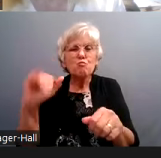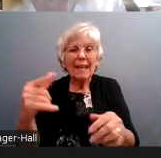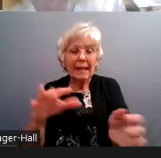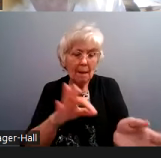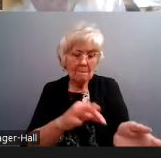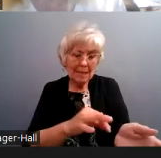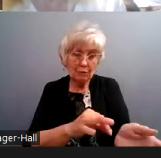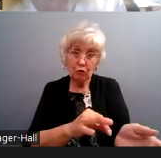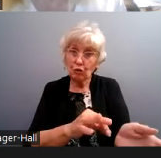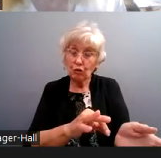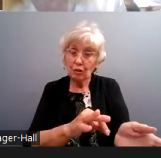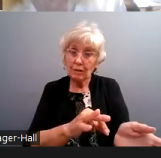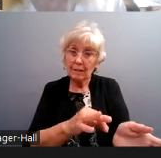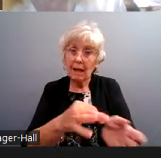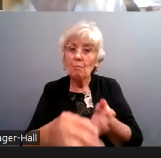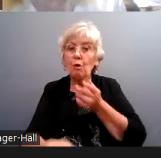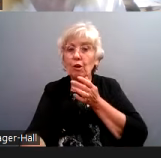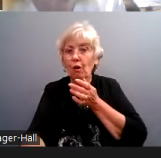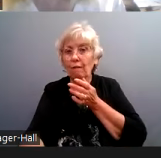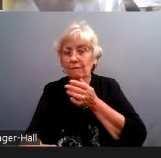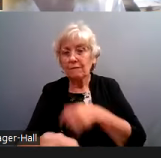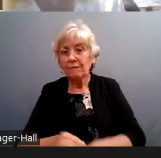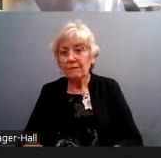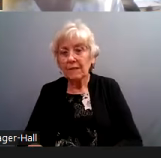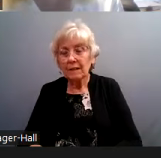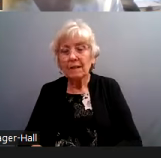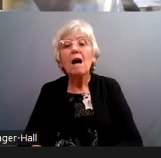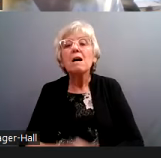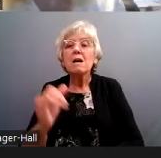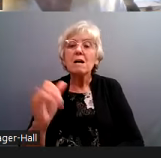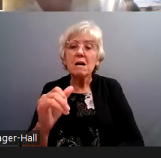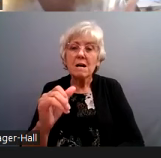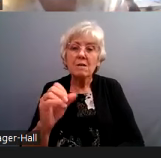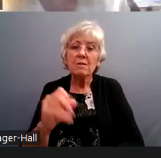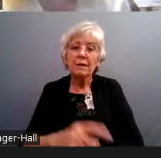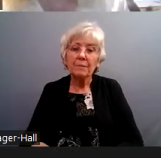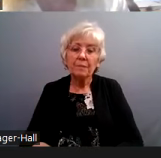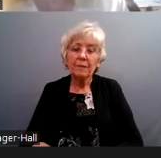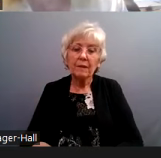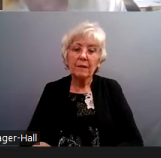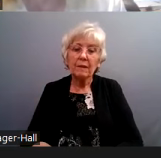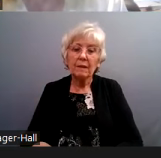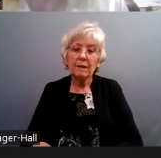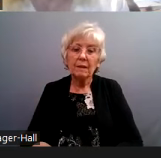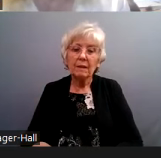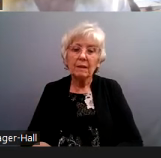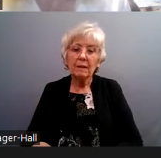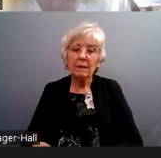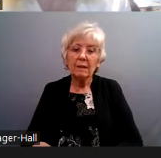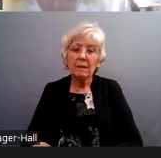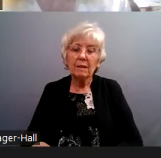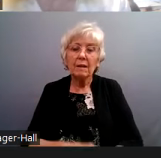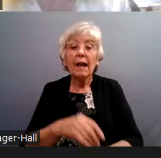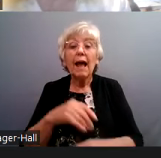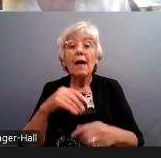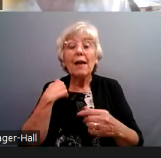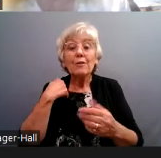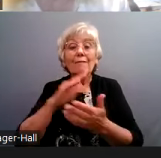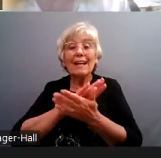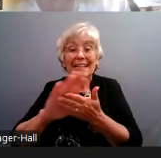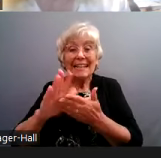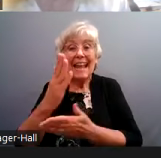that, and then I pull it off that way. Oh, okay. All right. And That's kind of like I you think what have I do too. yeah, and then you have your clean